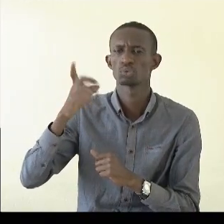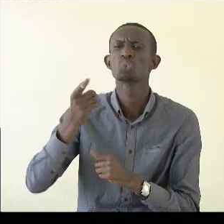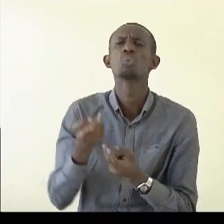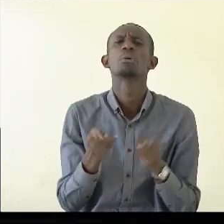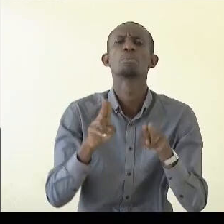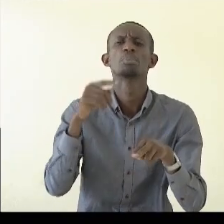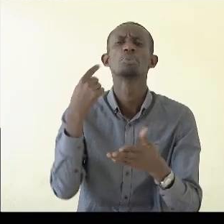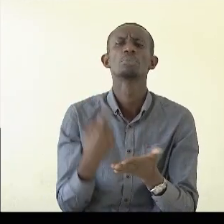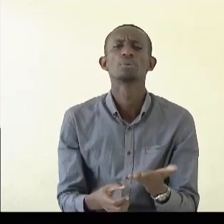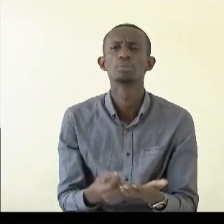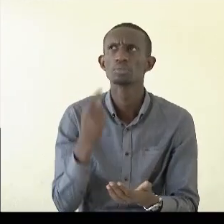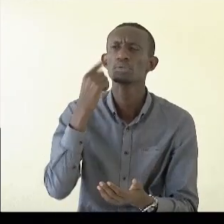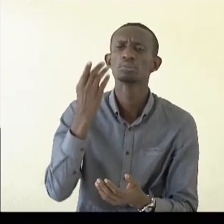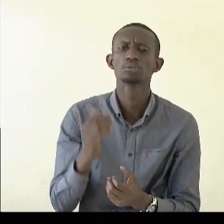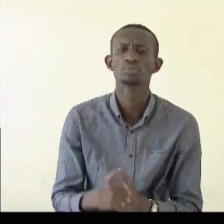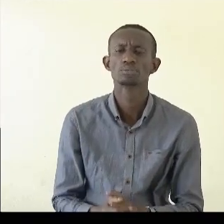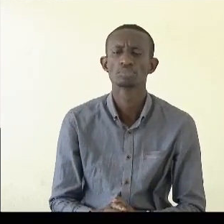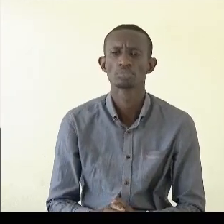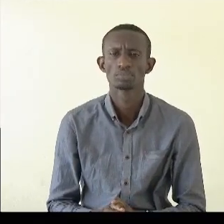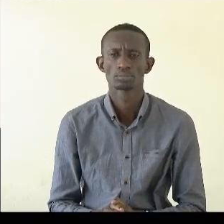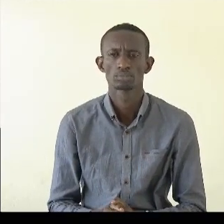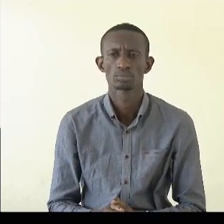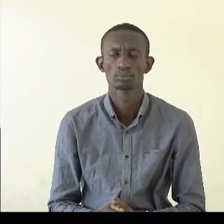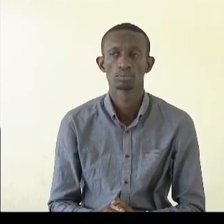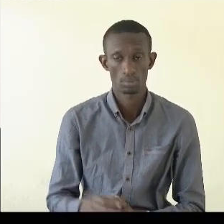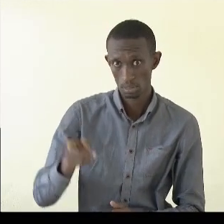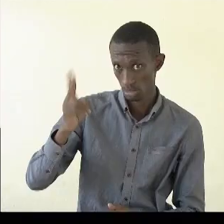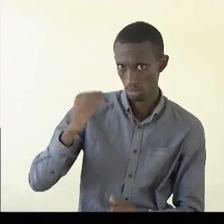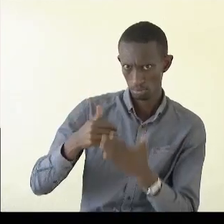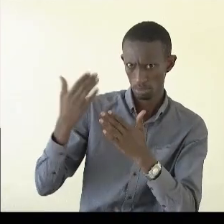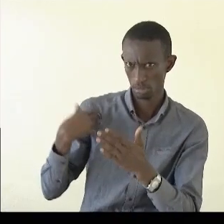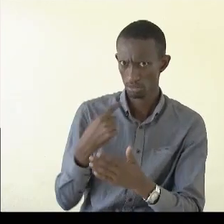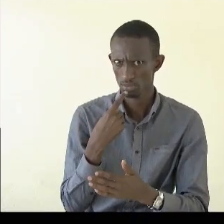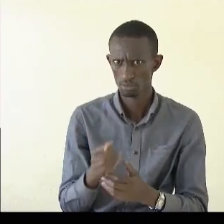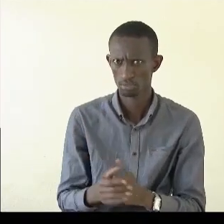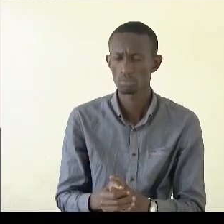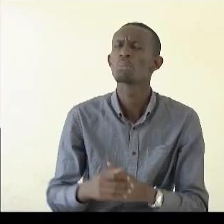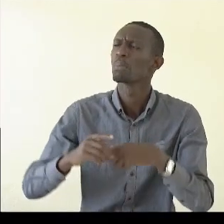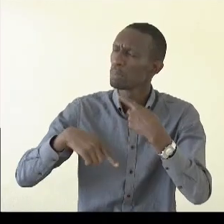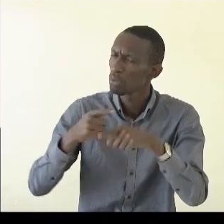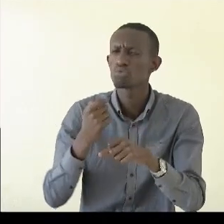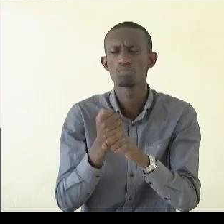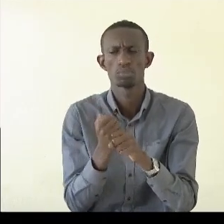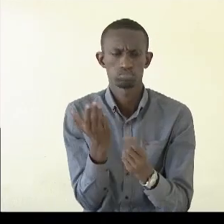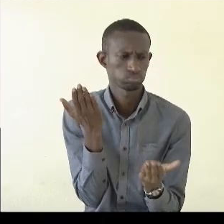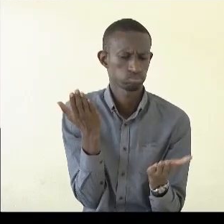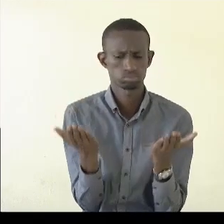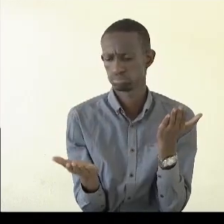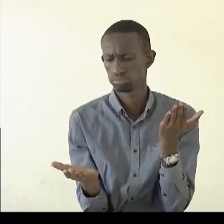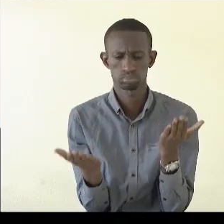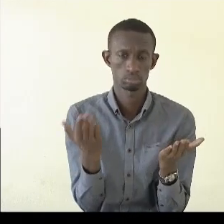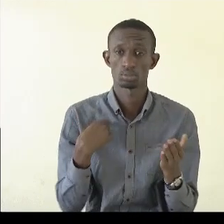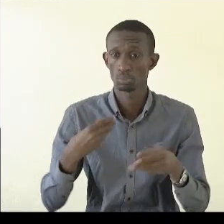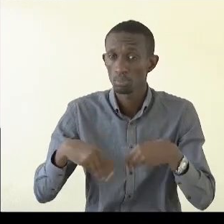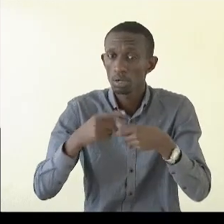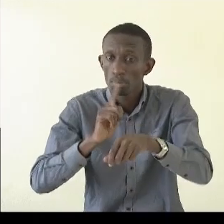there? So now, the answers, as I said, always compare. So I'll just give some few minutes.